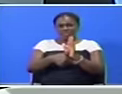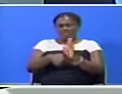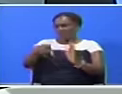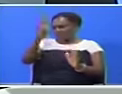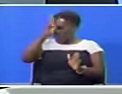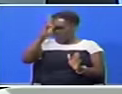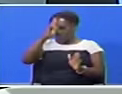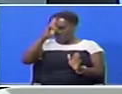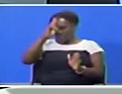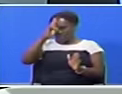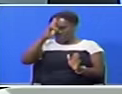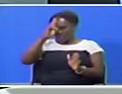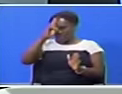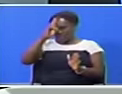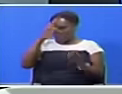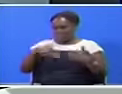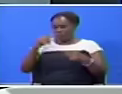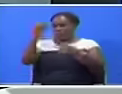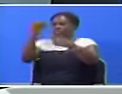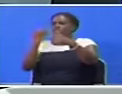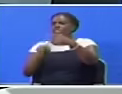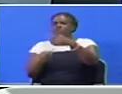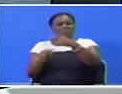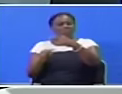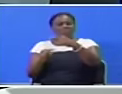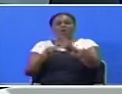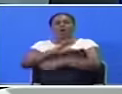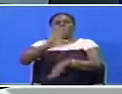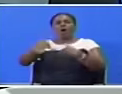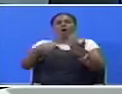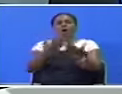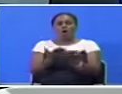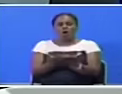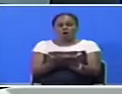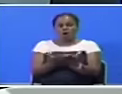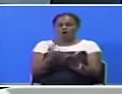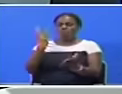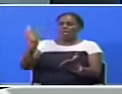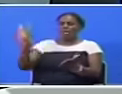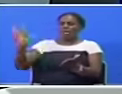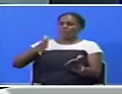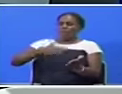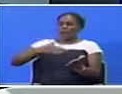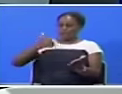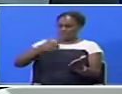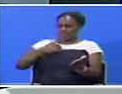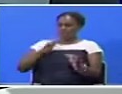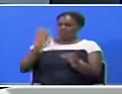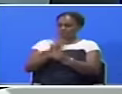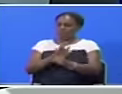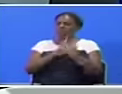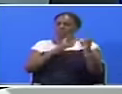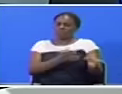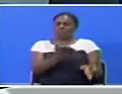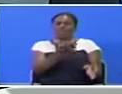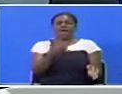police ratio. The police ratio. To population ratio. Yes. Okay. So all that is on our website. The report, the full report is there.